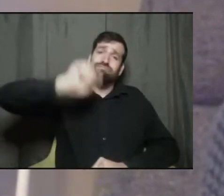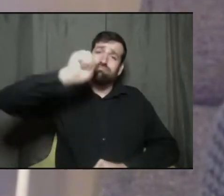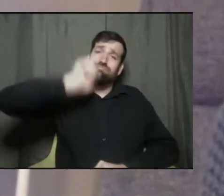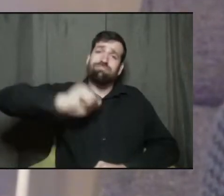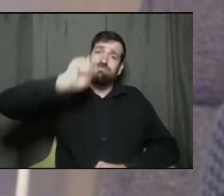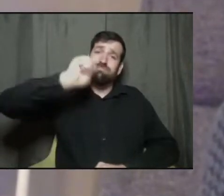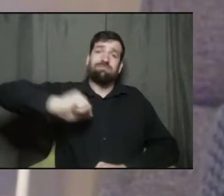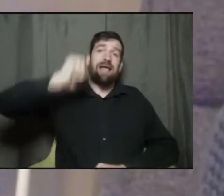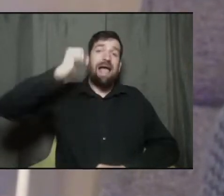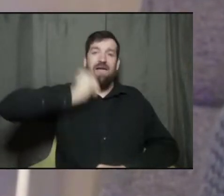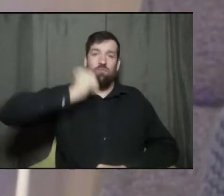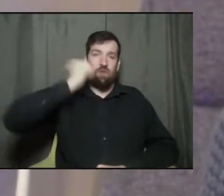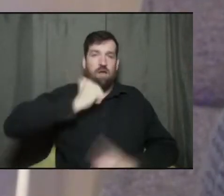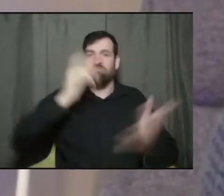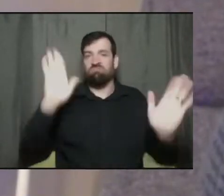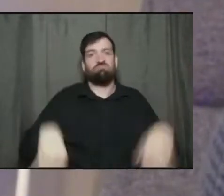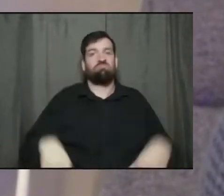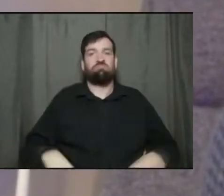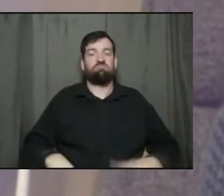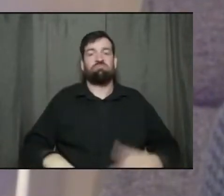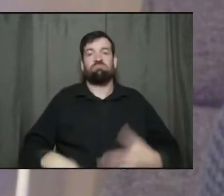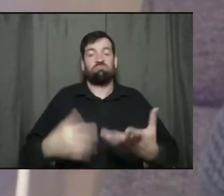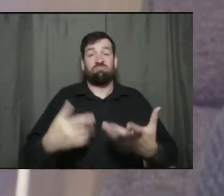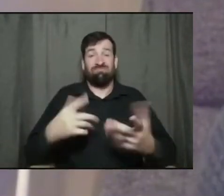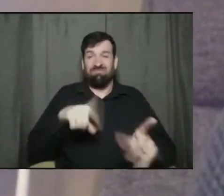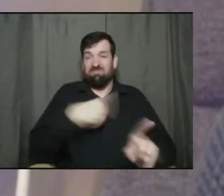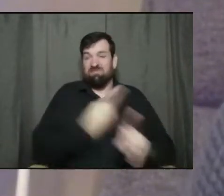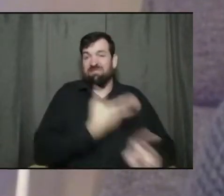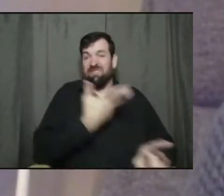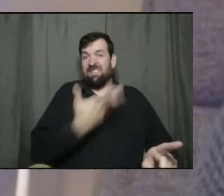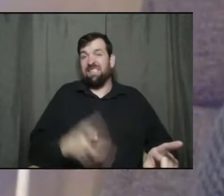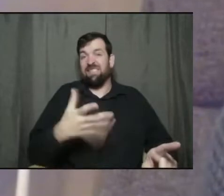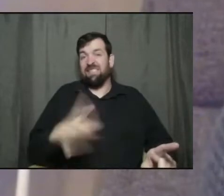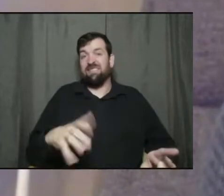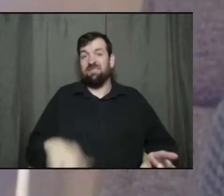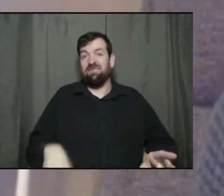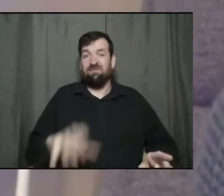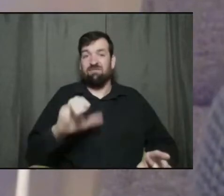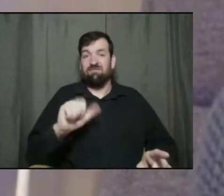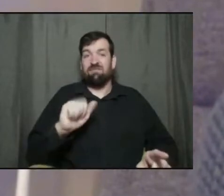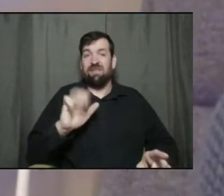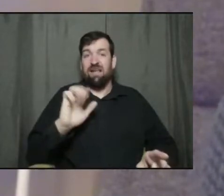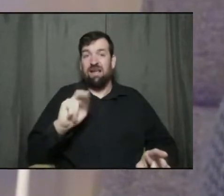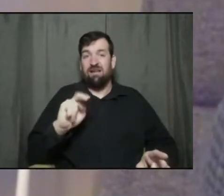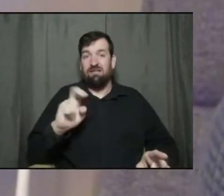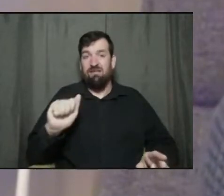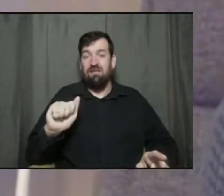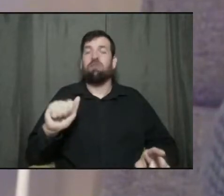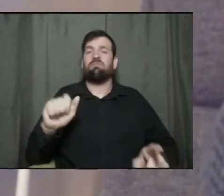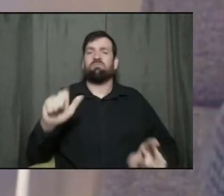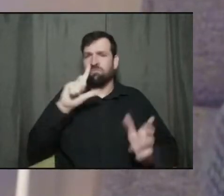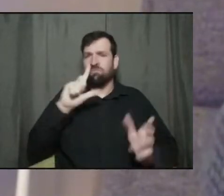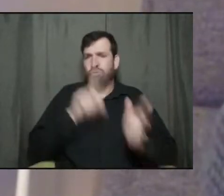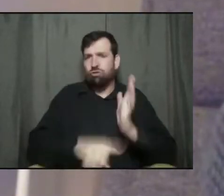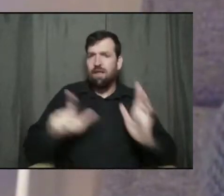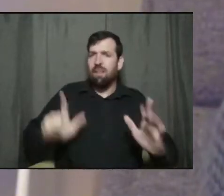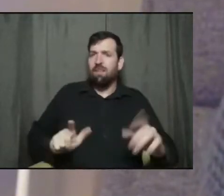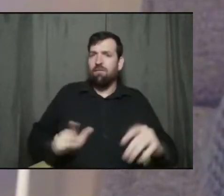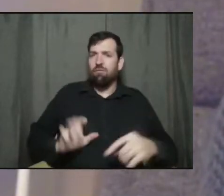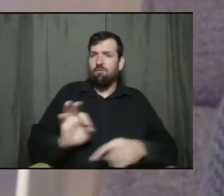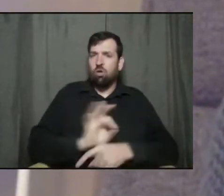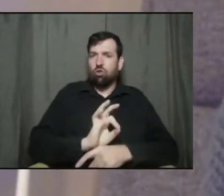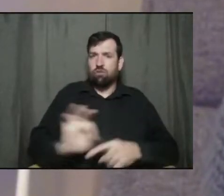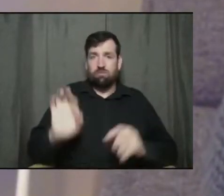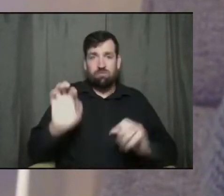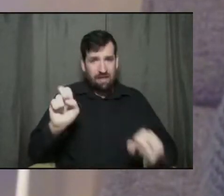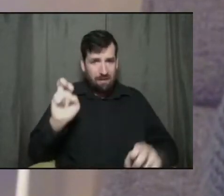benefits of Trikafta. But those are really the only side effects I've had. I know they check like our liver function and that kind of stuff because it can be kind of hard